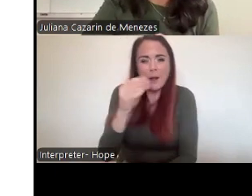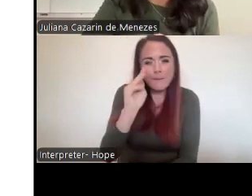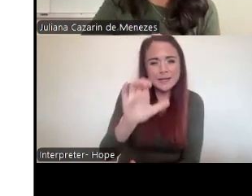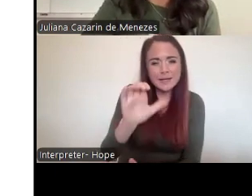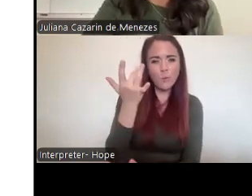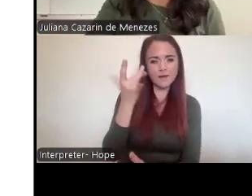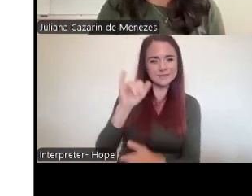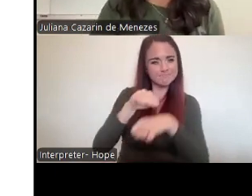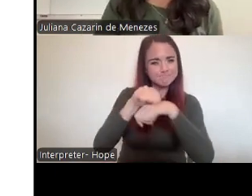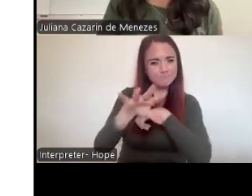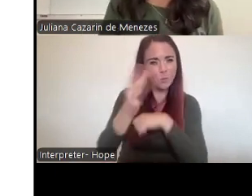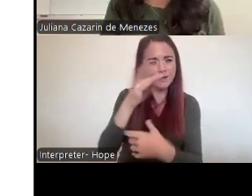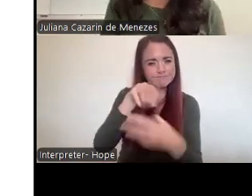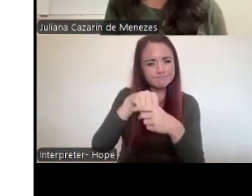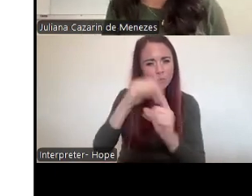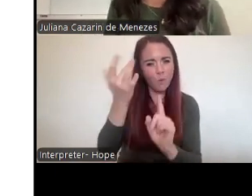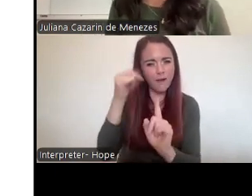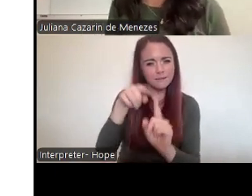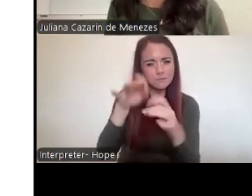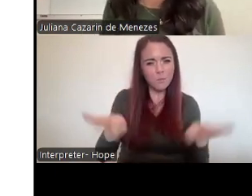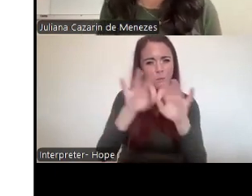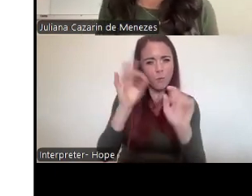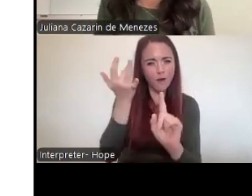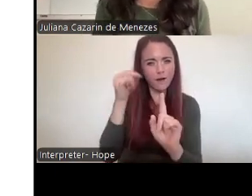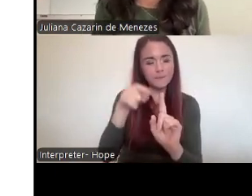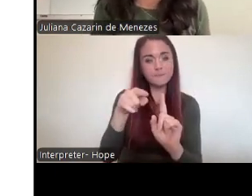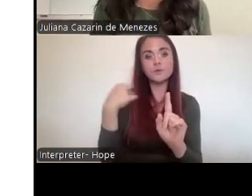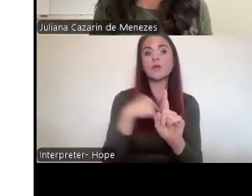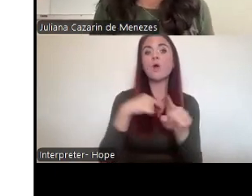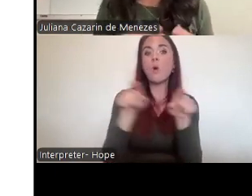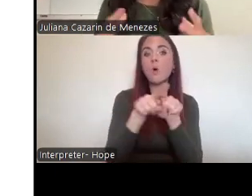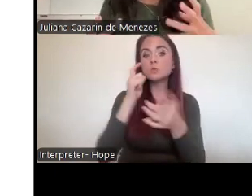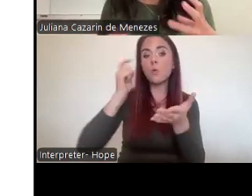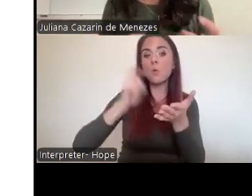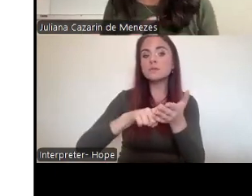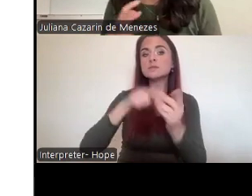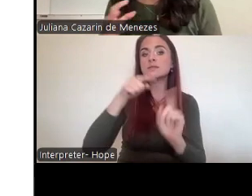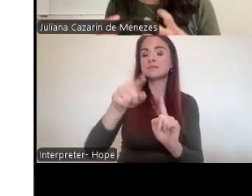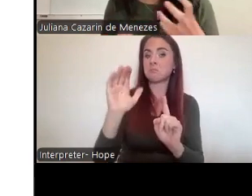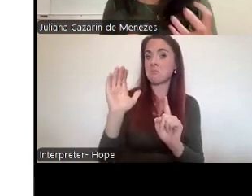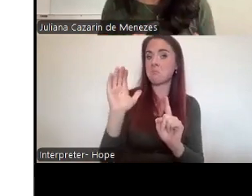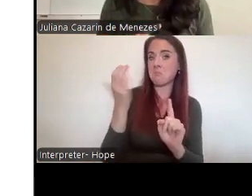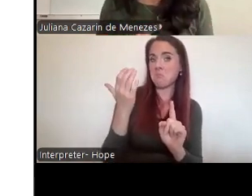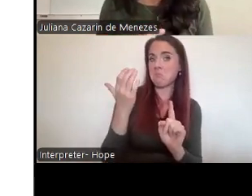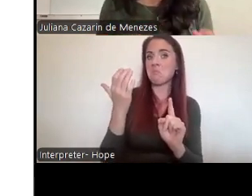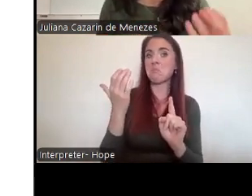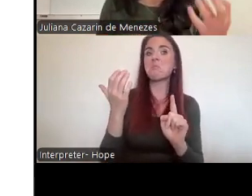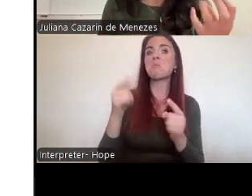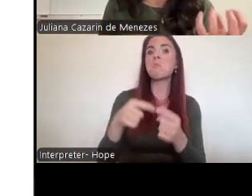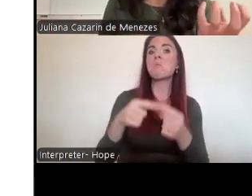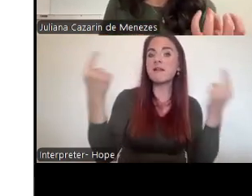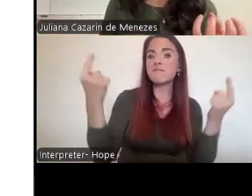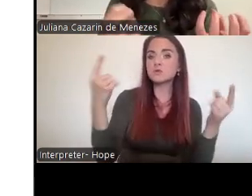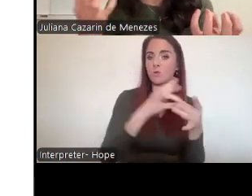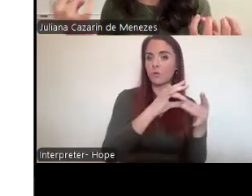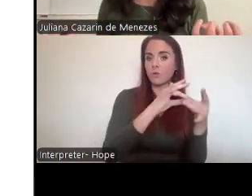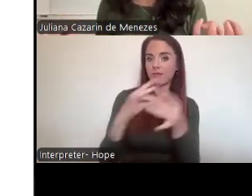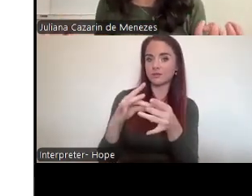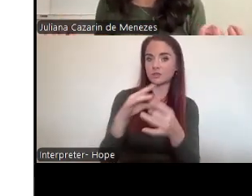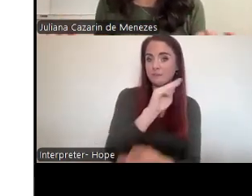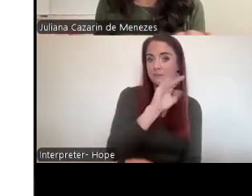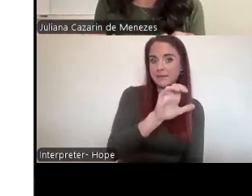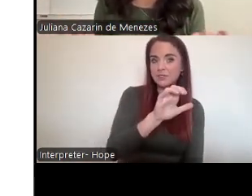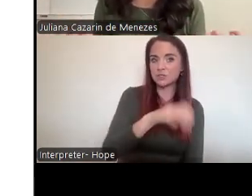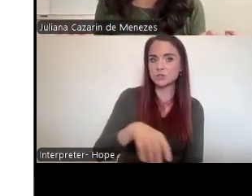this scenario? So what we also find is that apparently there is an inverse correlation of MEEK and